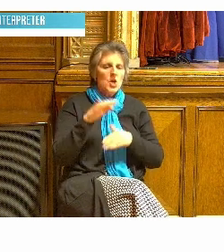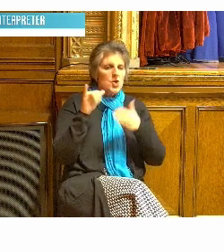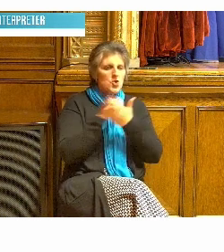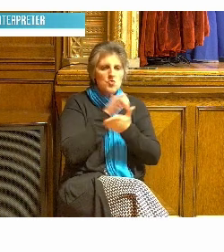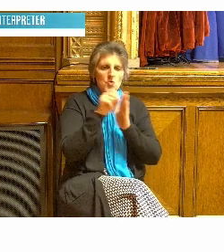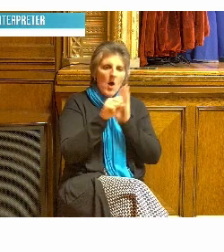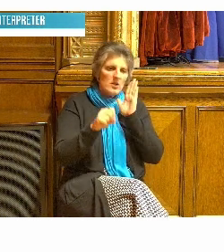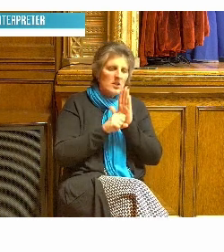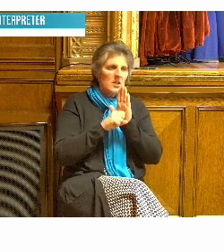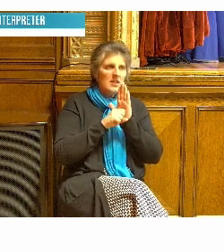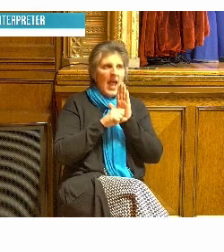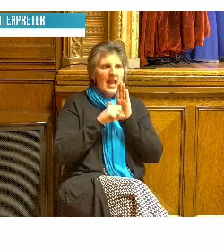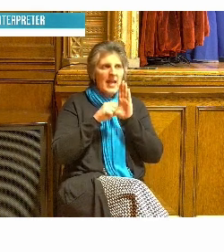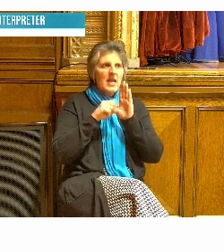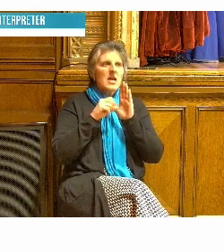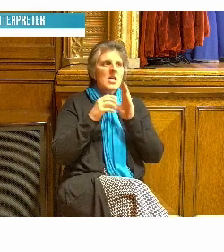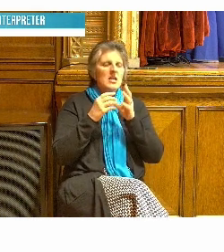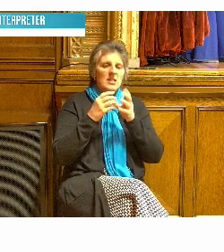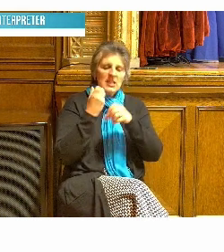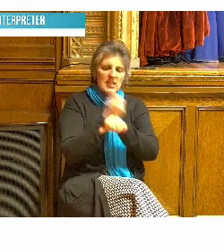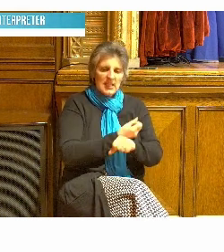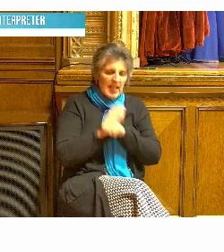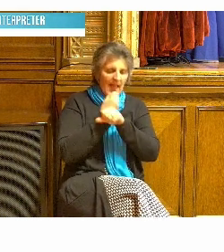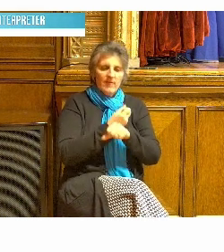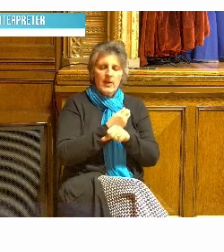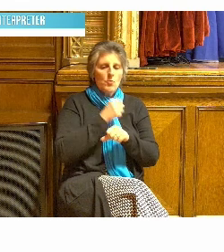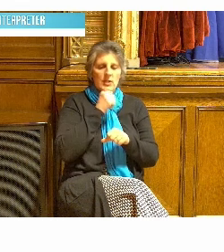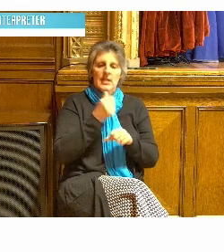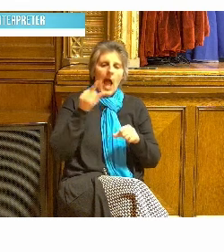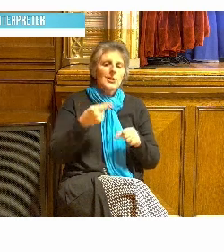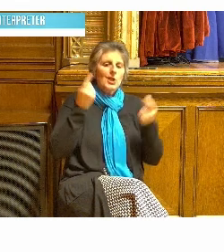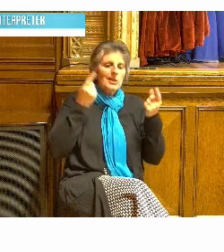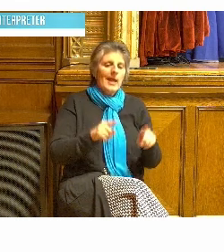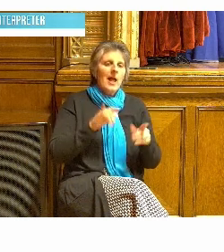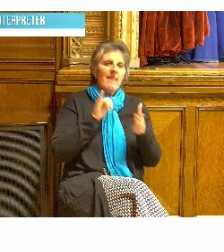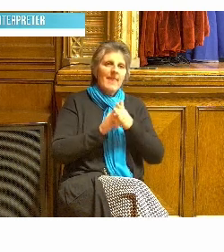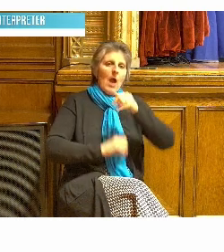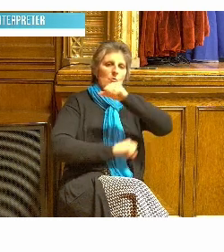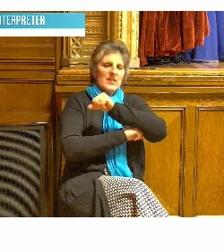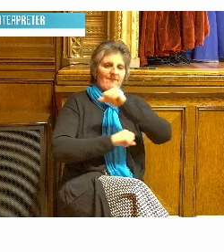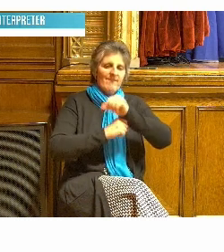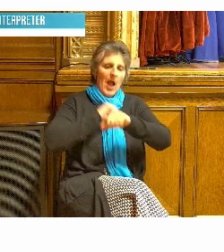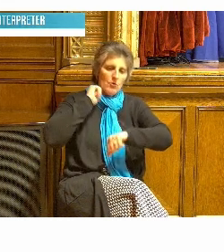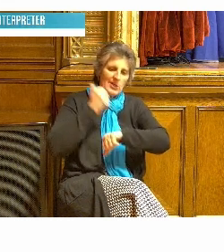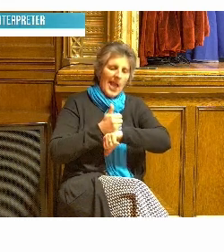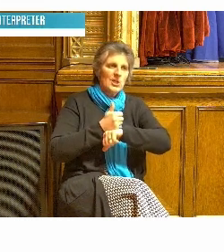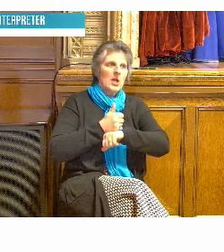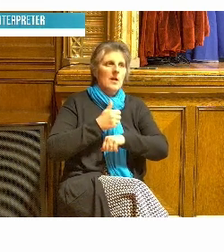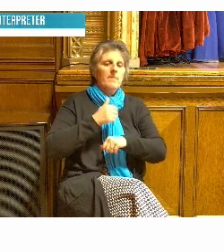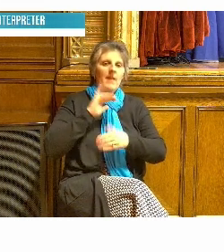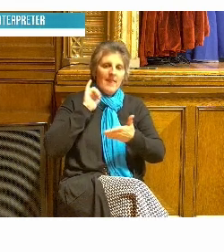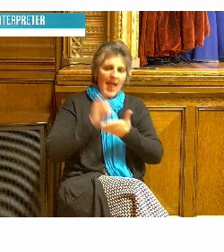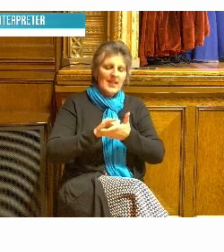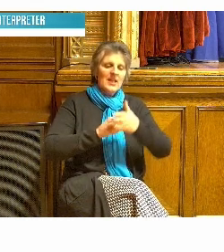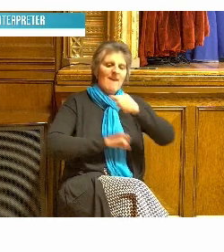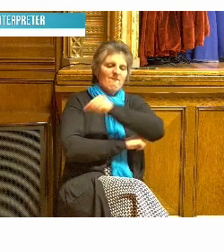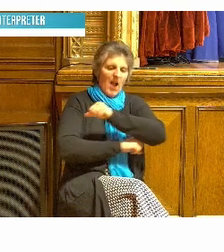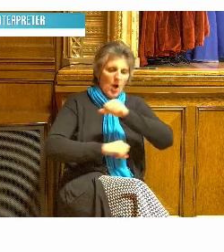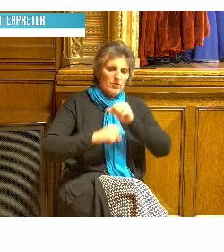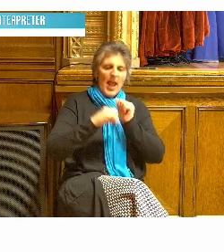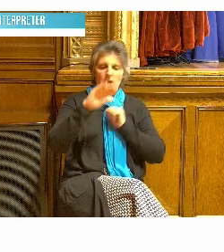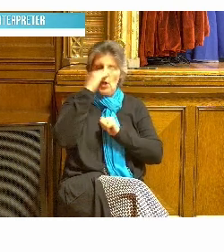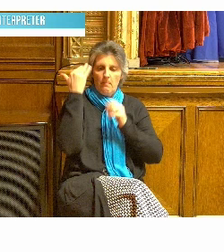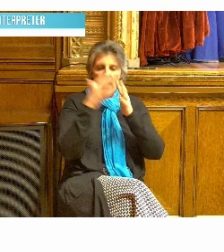York State's role in slavery was not incidental, it was foundational. Hence, foundational Black